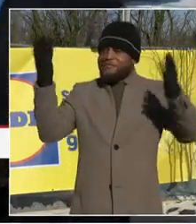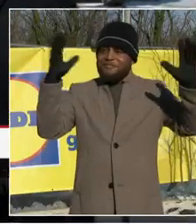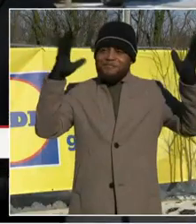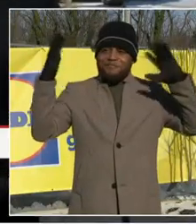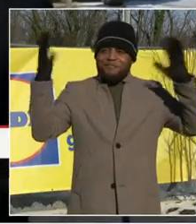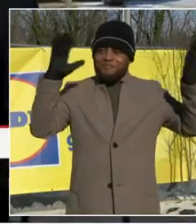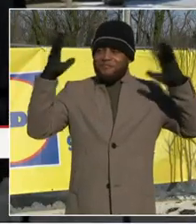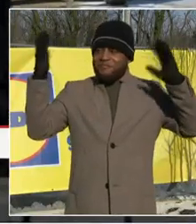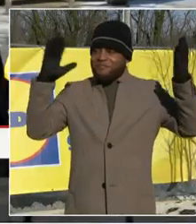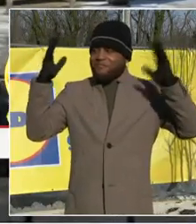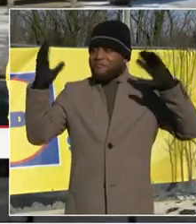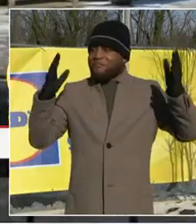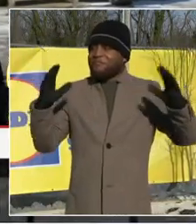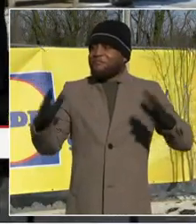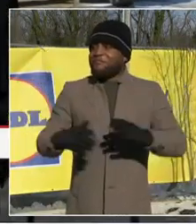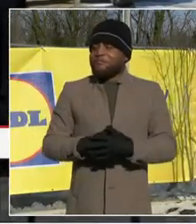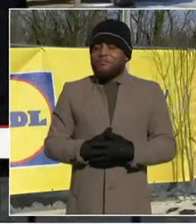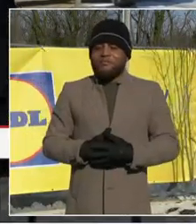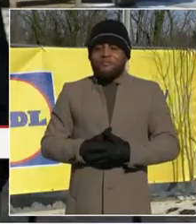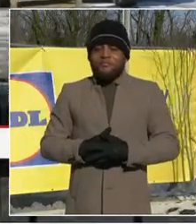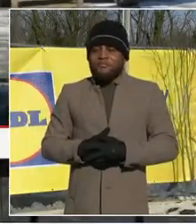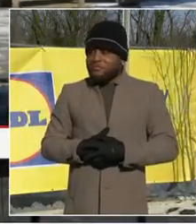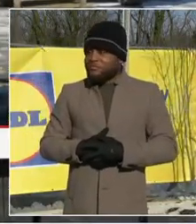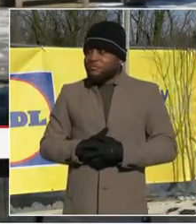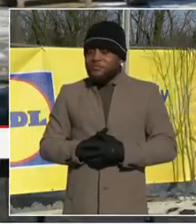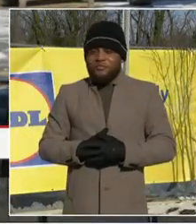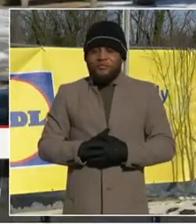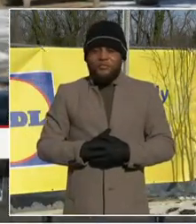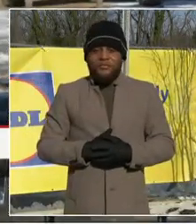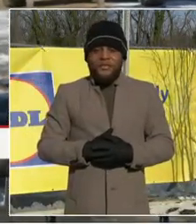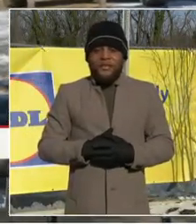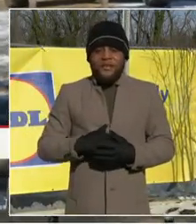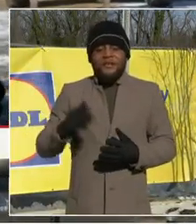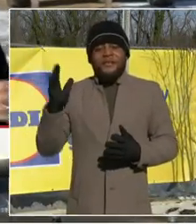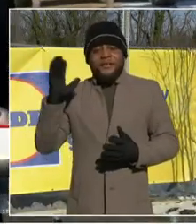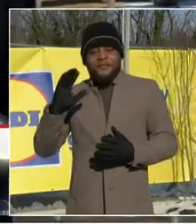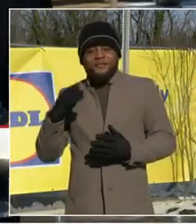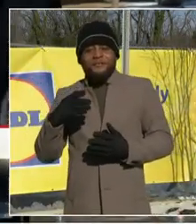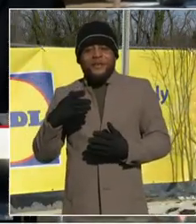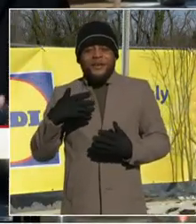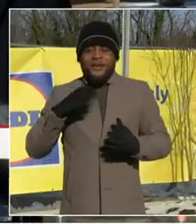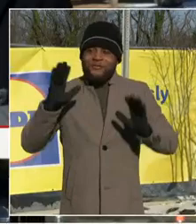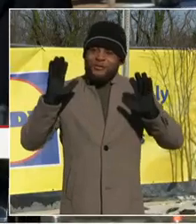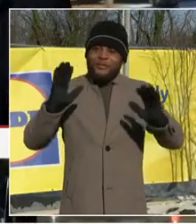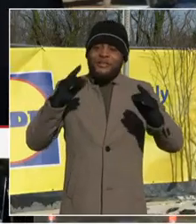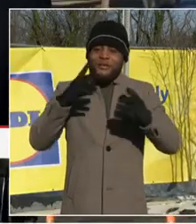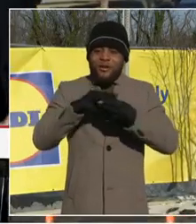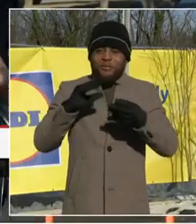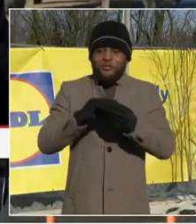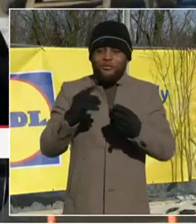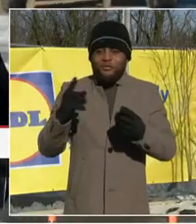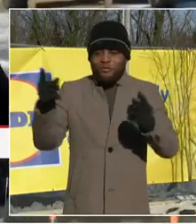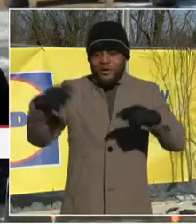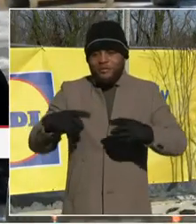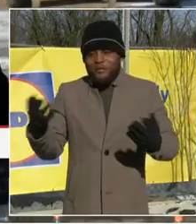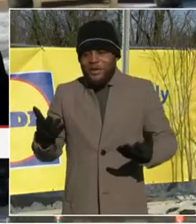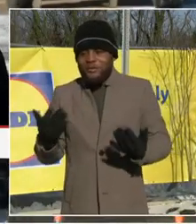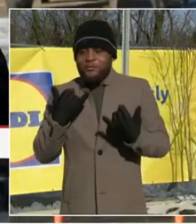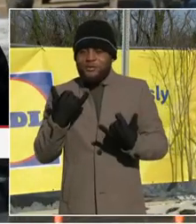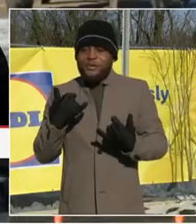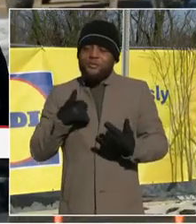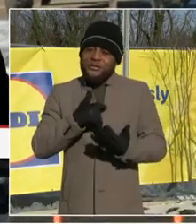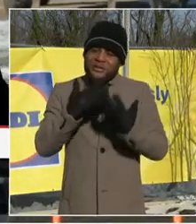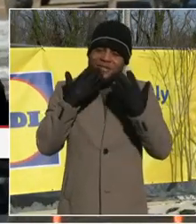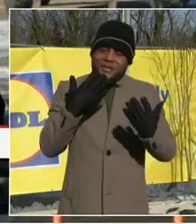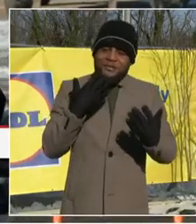Thank you. Wow, we've got some great comments so far. Thank you, Tiffany. Today's celebration is a major